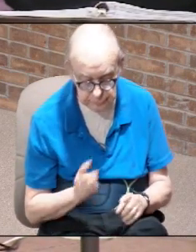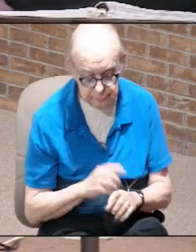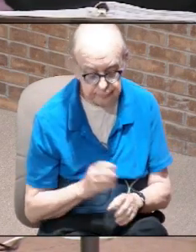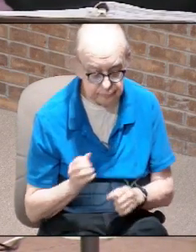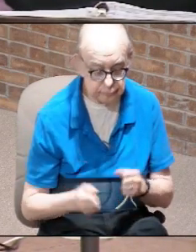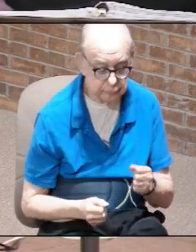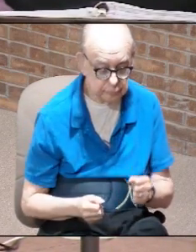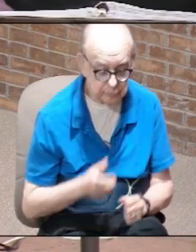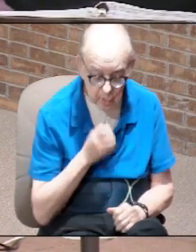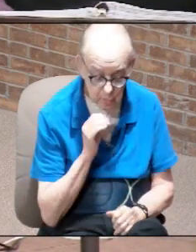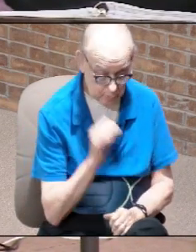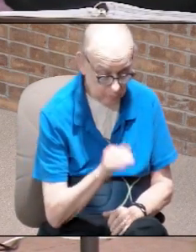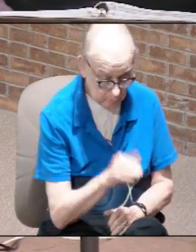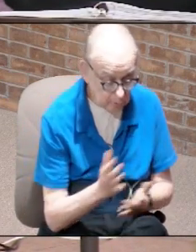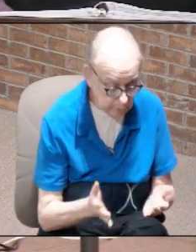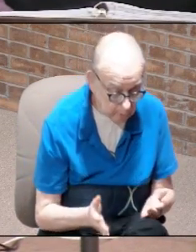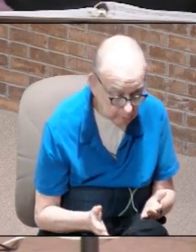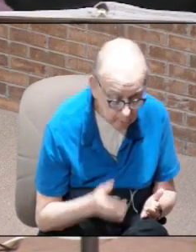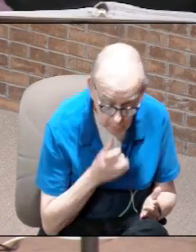Who woke you up?